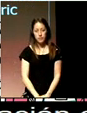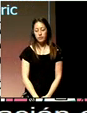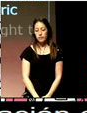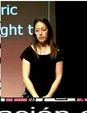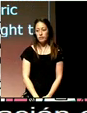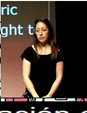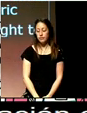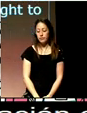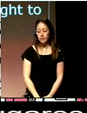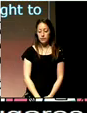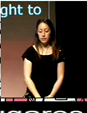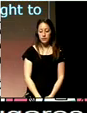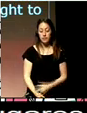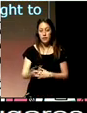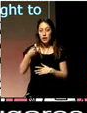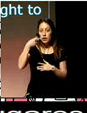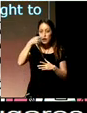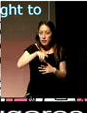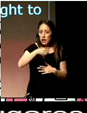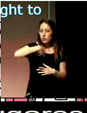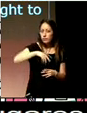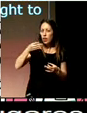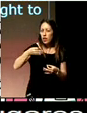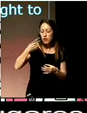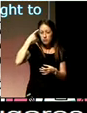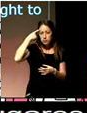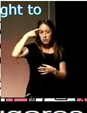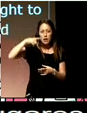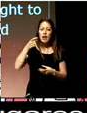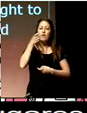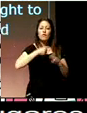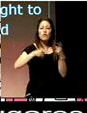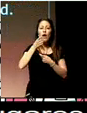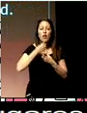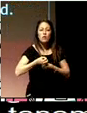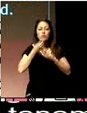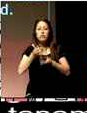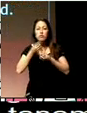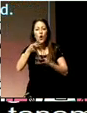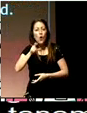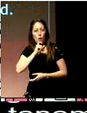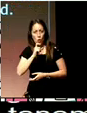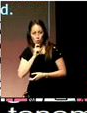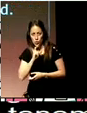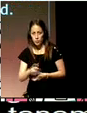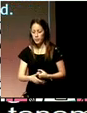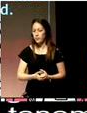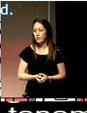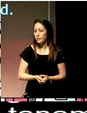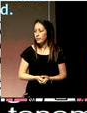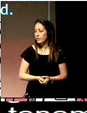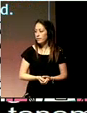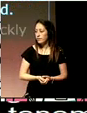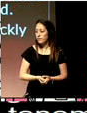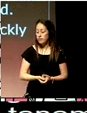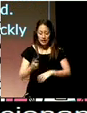information is provided. Have I time to look at just a little bit? I'll quickly look at a case study which is of a university